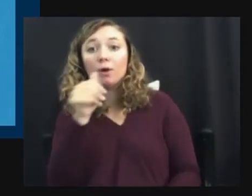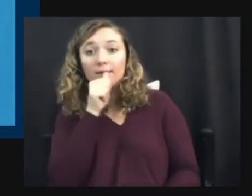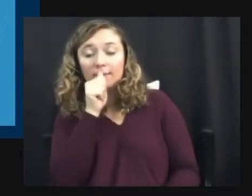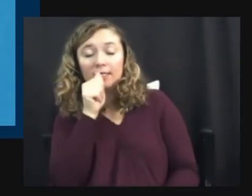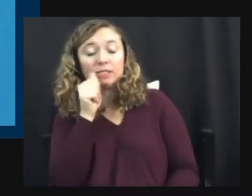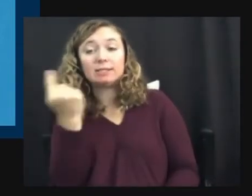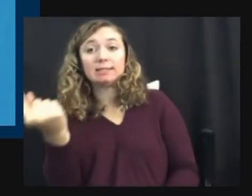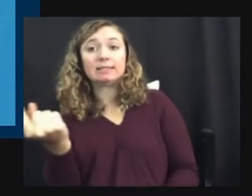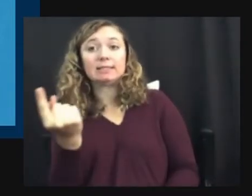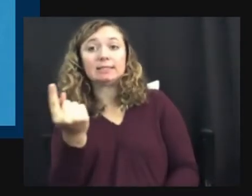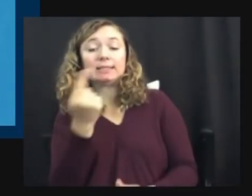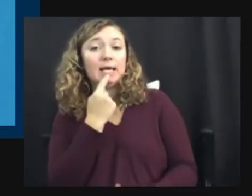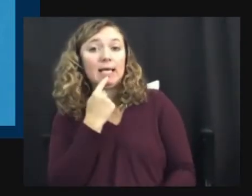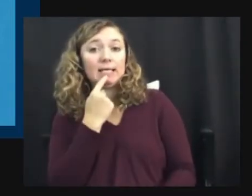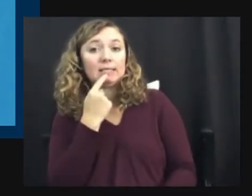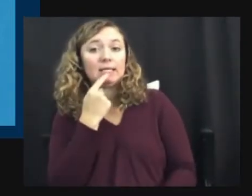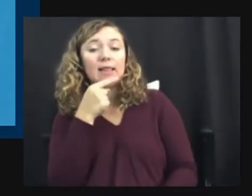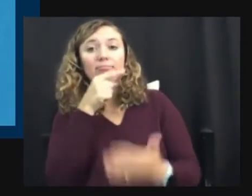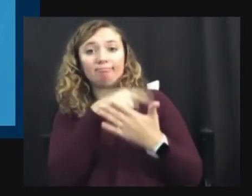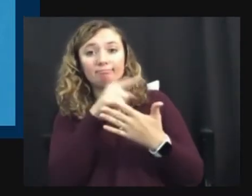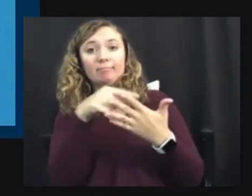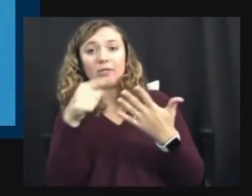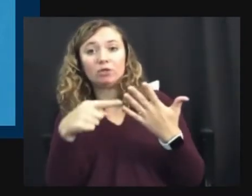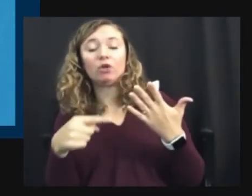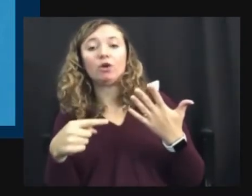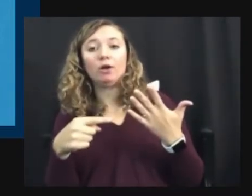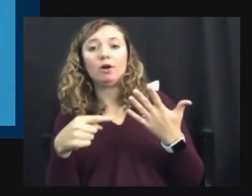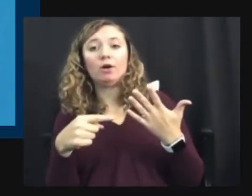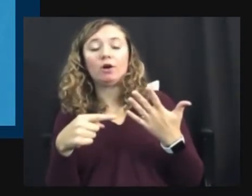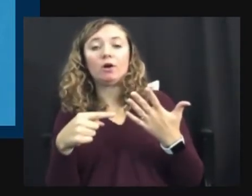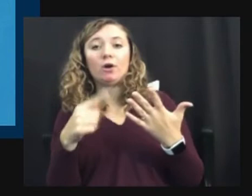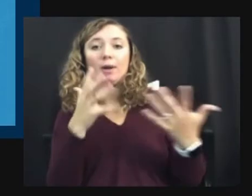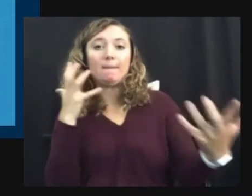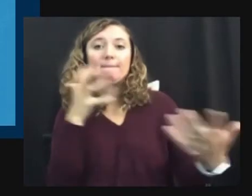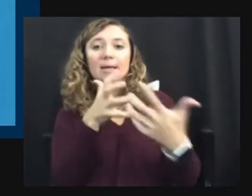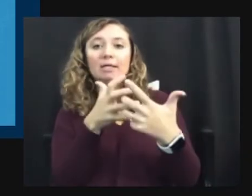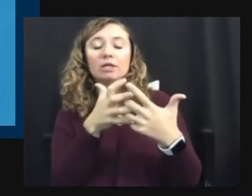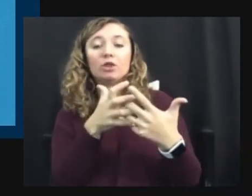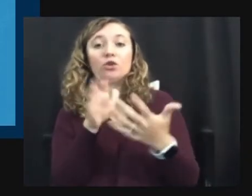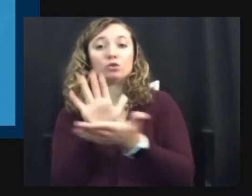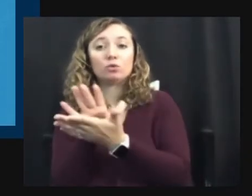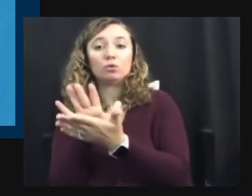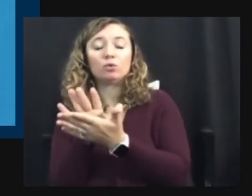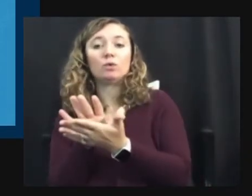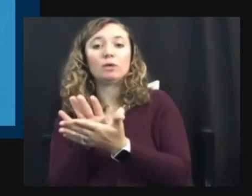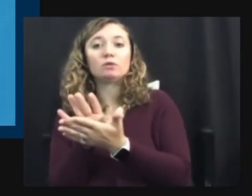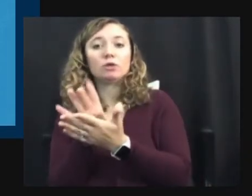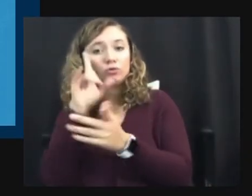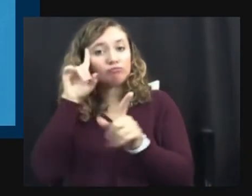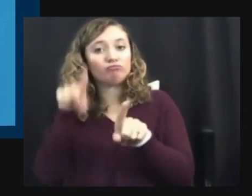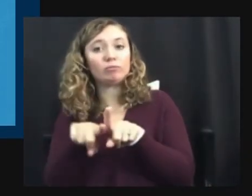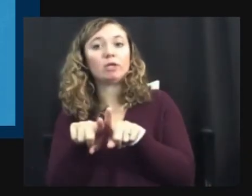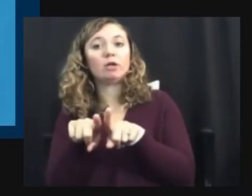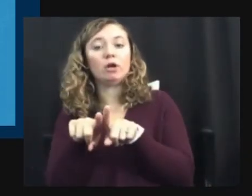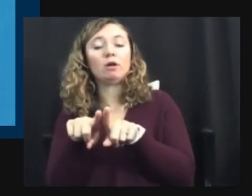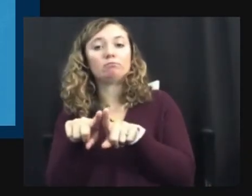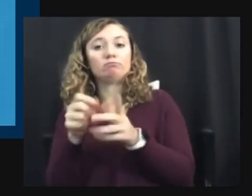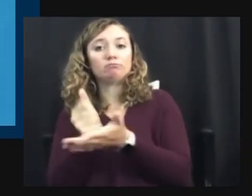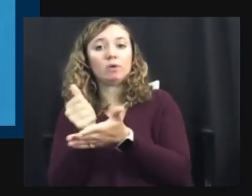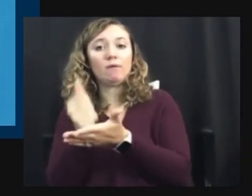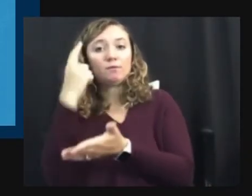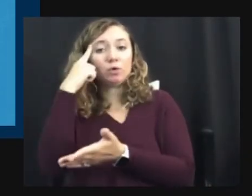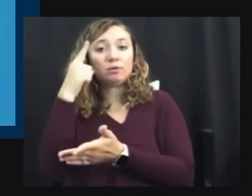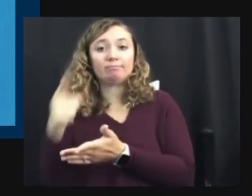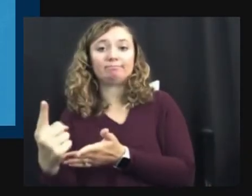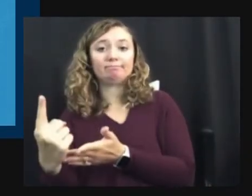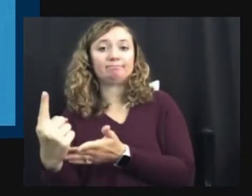are accommodations that, the school has agreed are helpful for this person. You